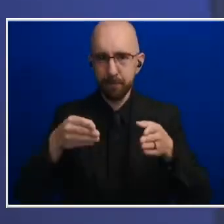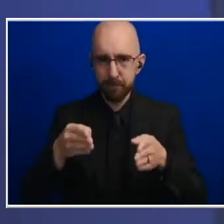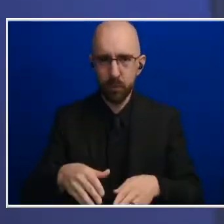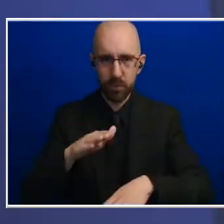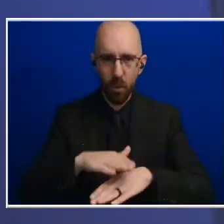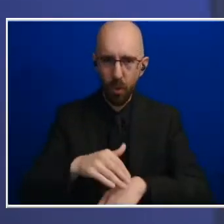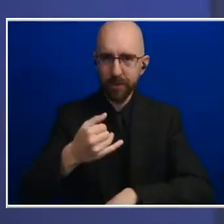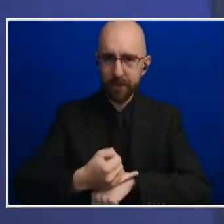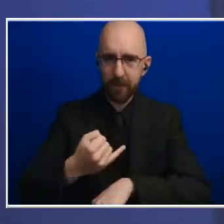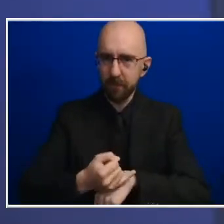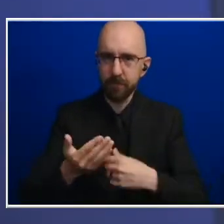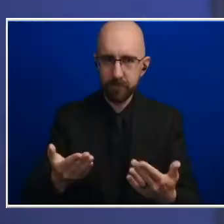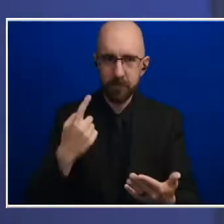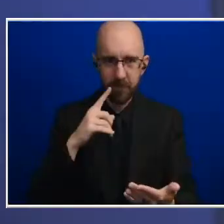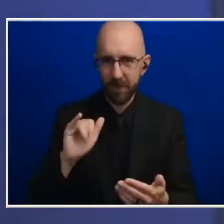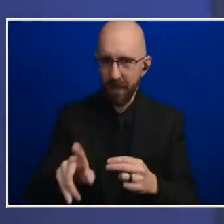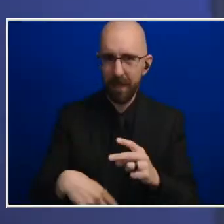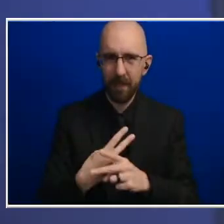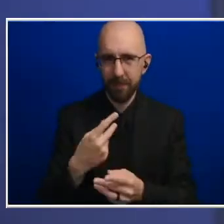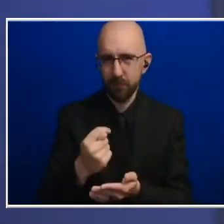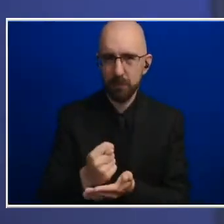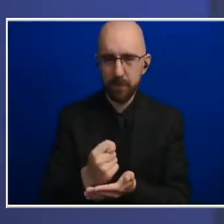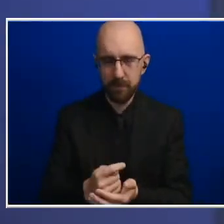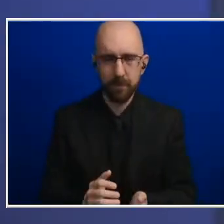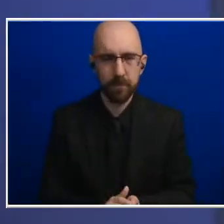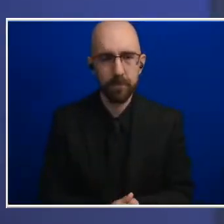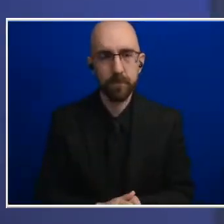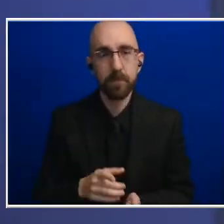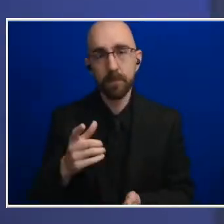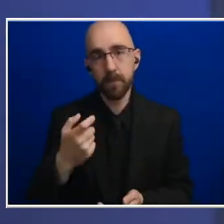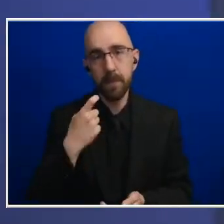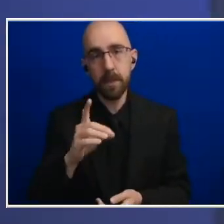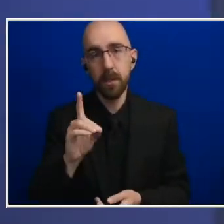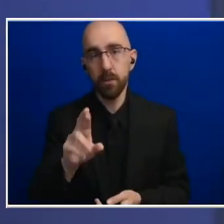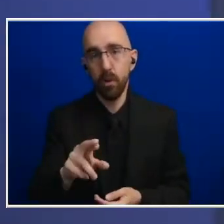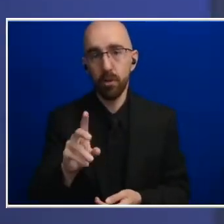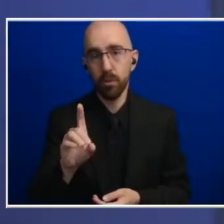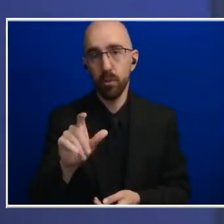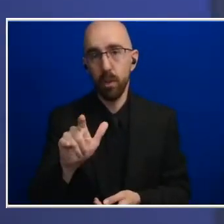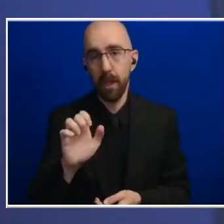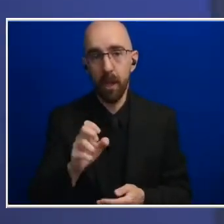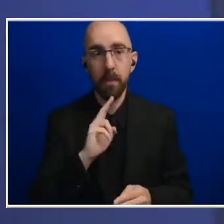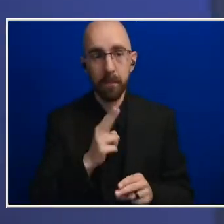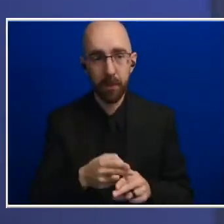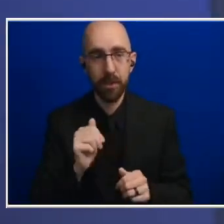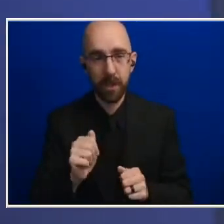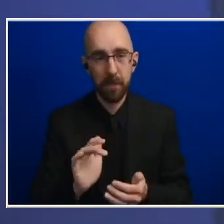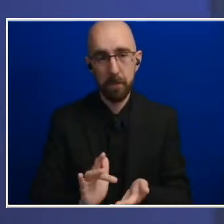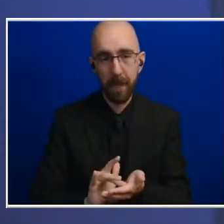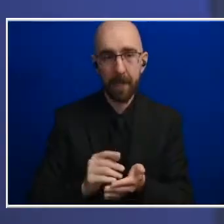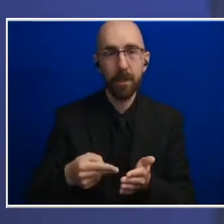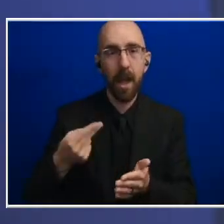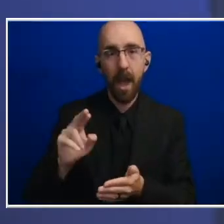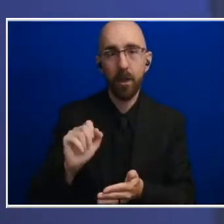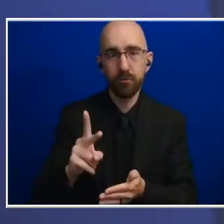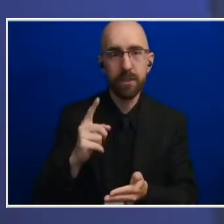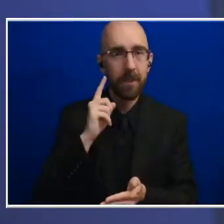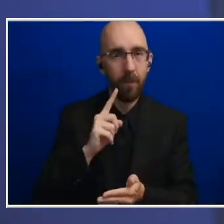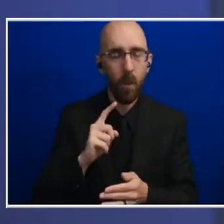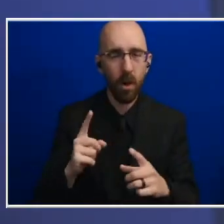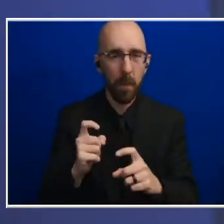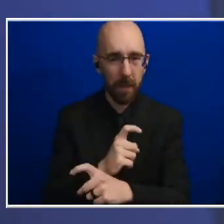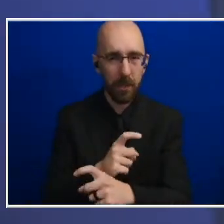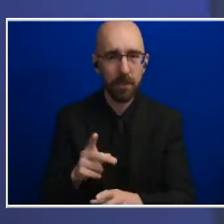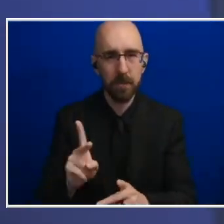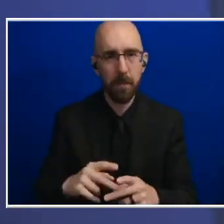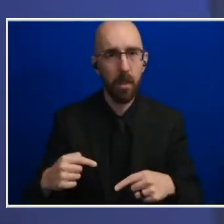for those type of treatments. As Dr. Doolittle mentioned, there are medications that can be higher risk for complications, gets people a little nervous when folks